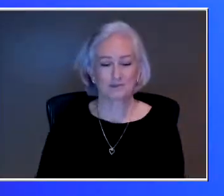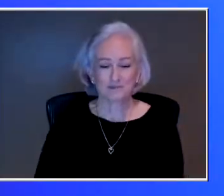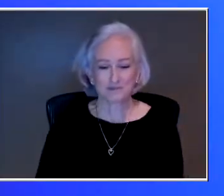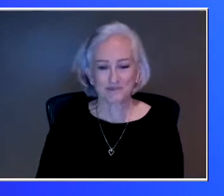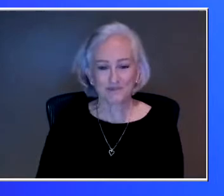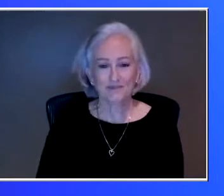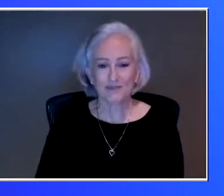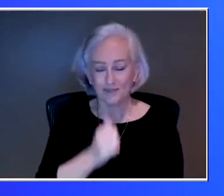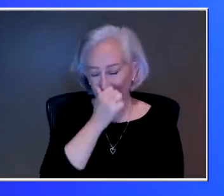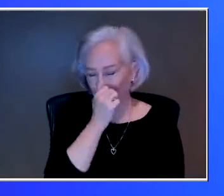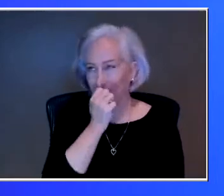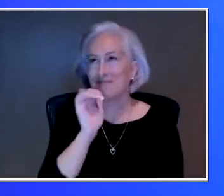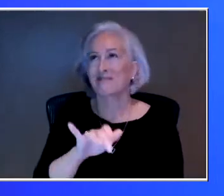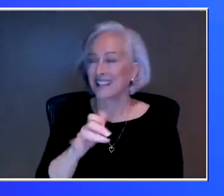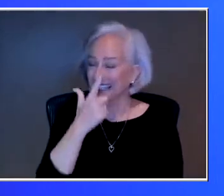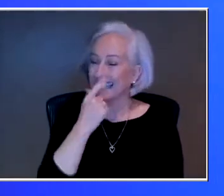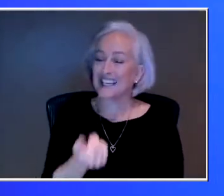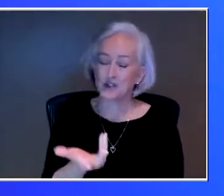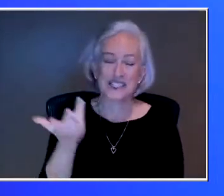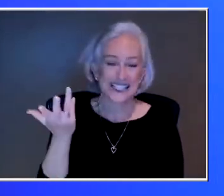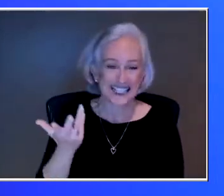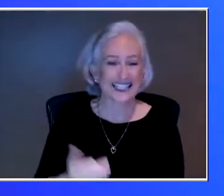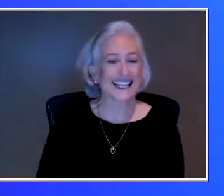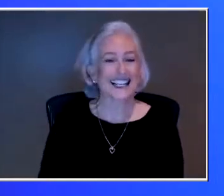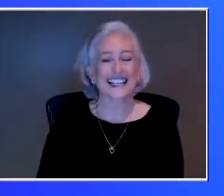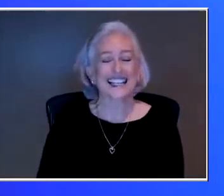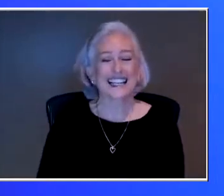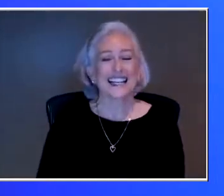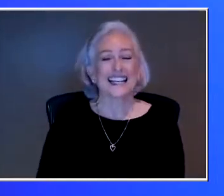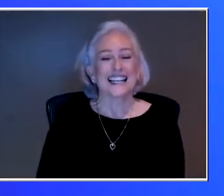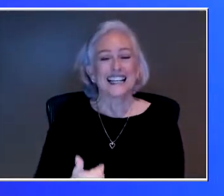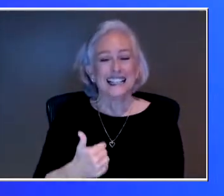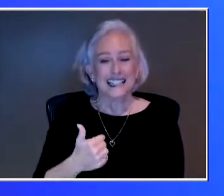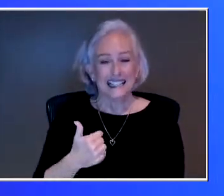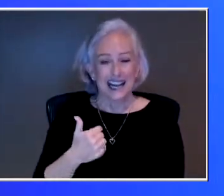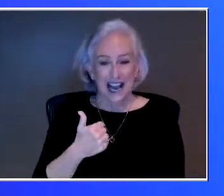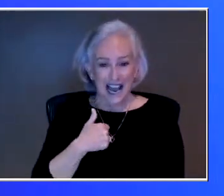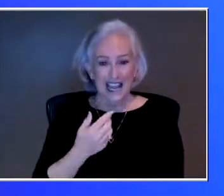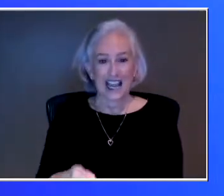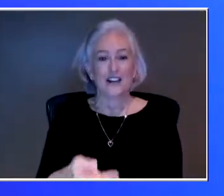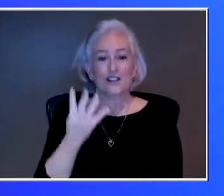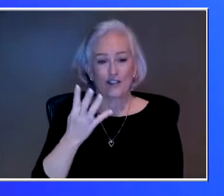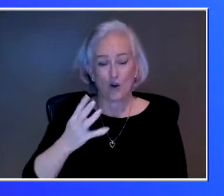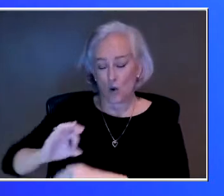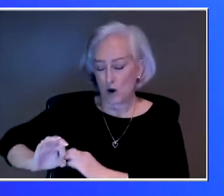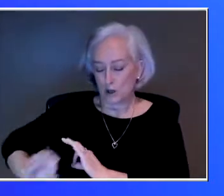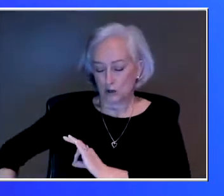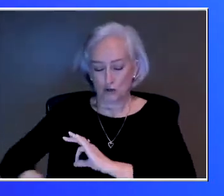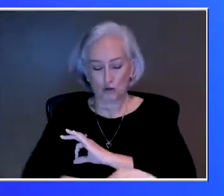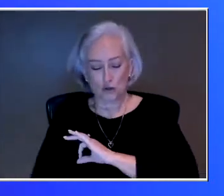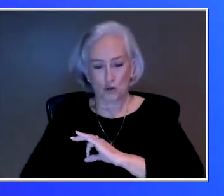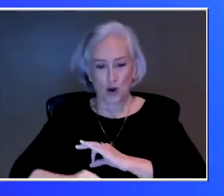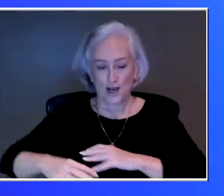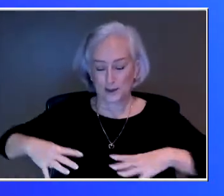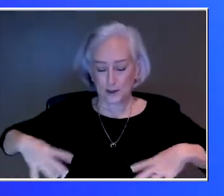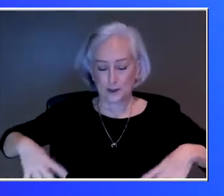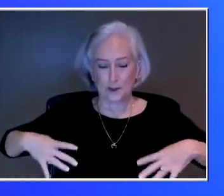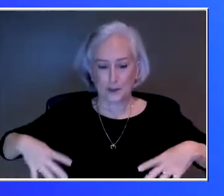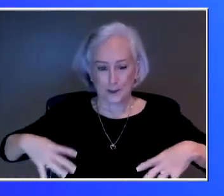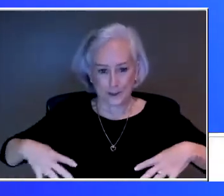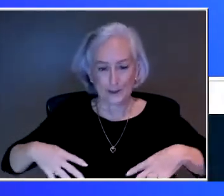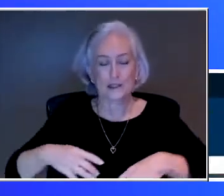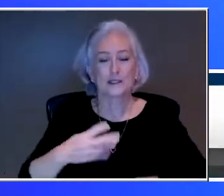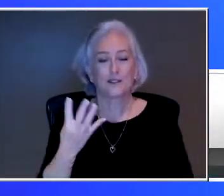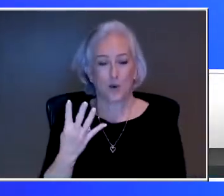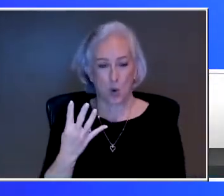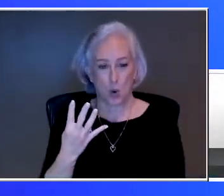Interesting. Let us have it. I came out with 4 drains, and so it wasn't